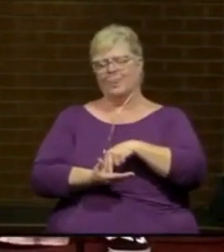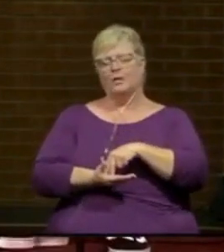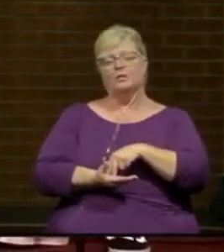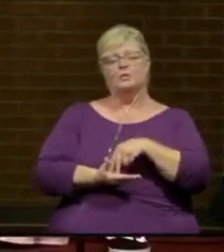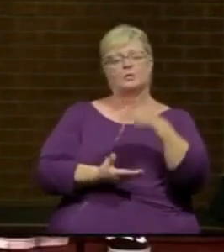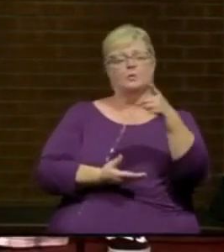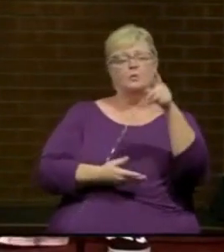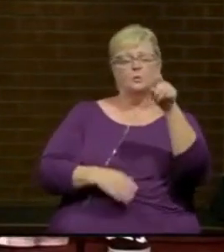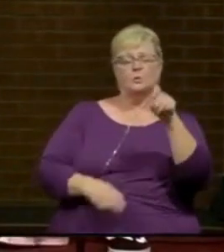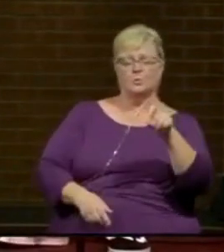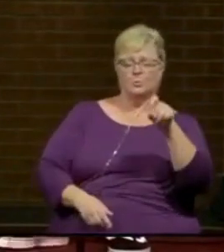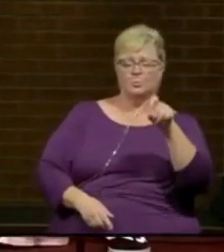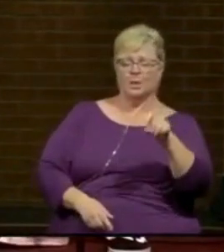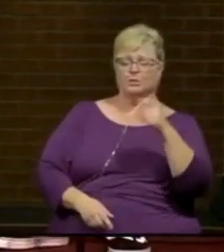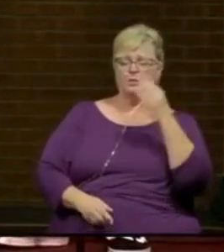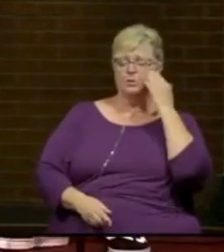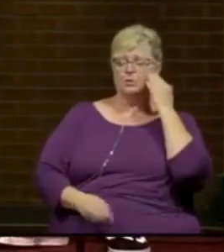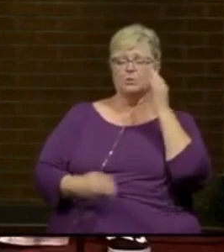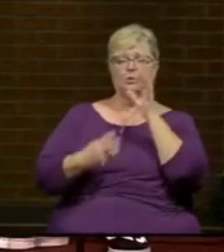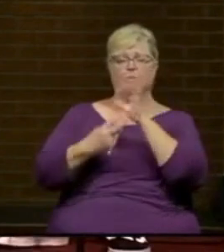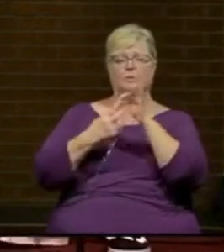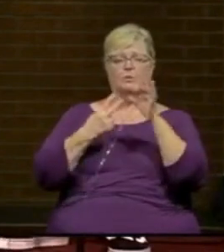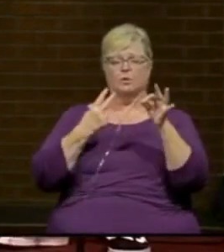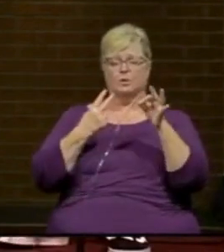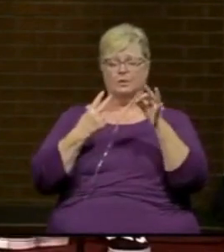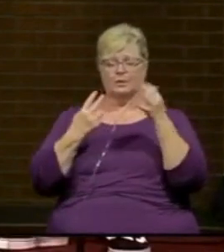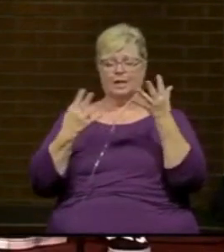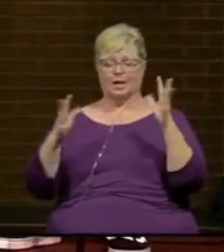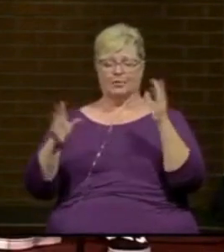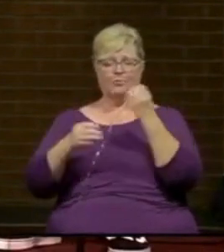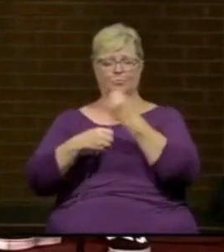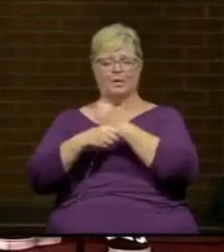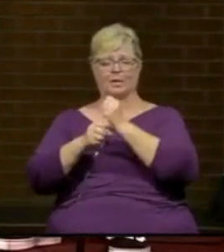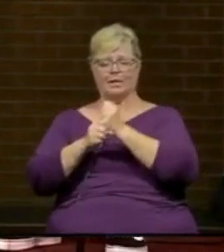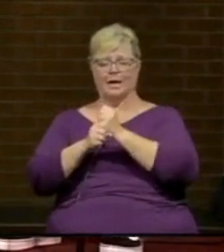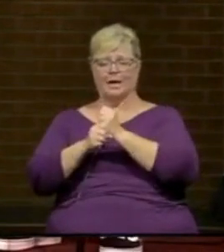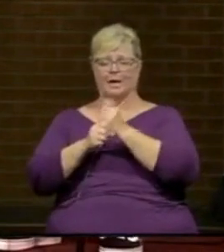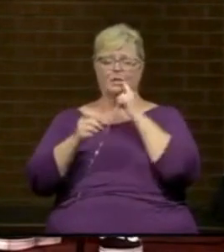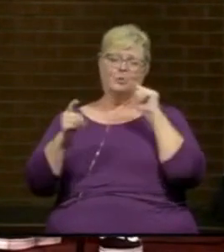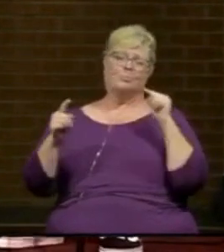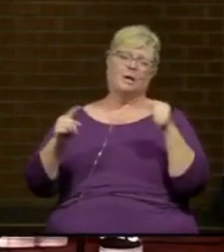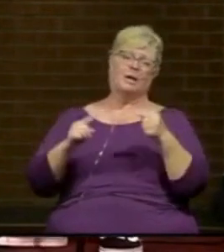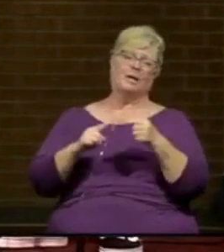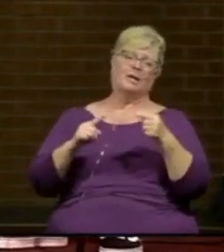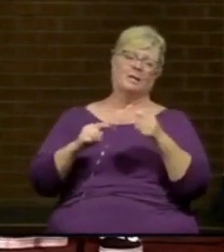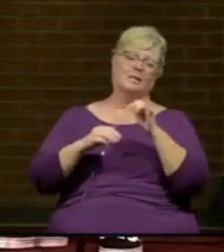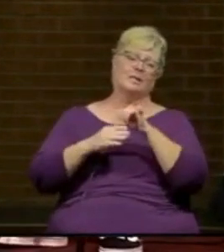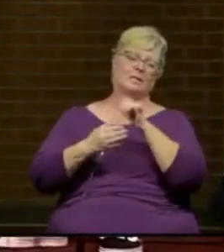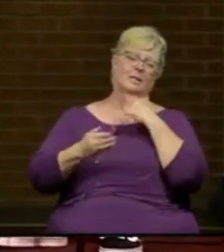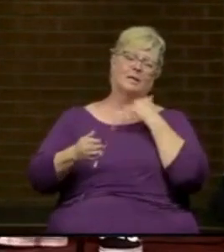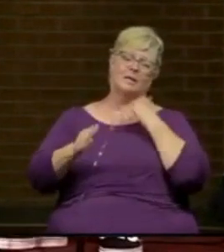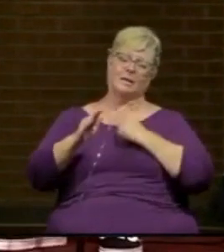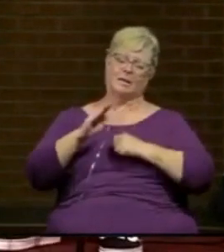So you must know the choices I've made and the pain that I